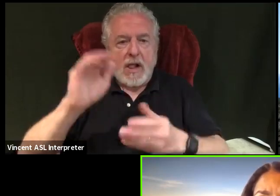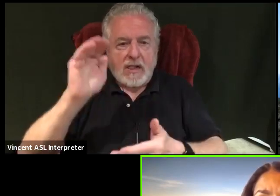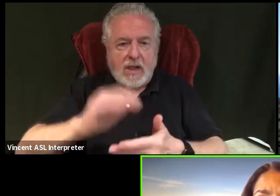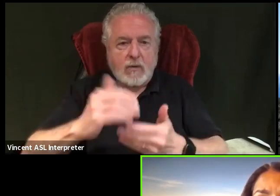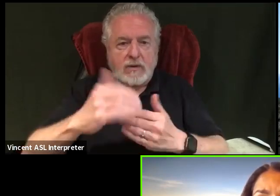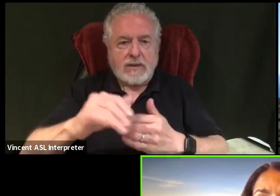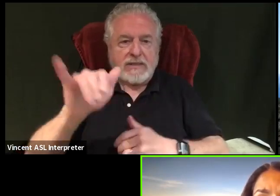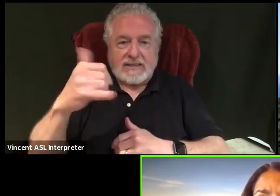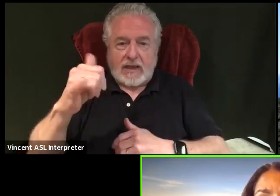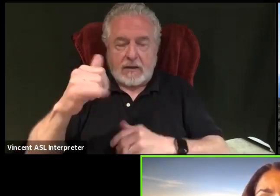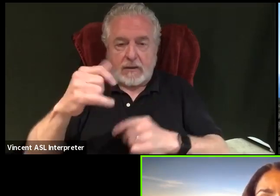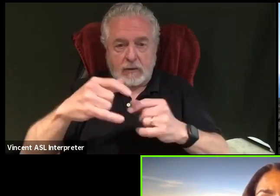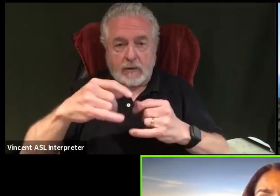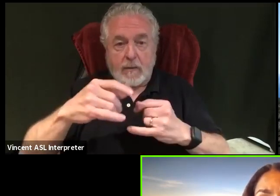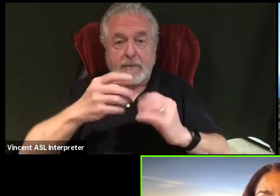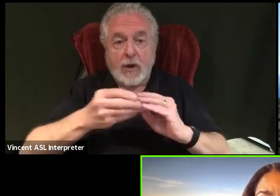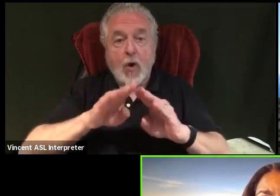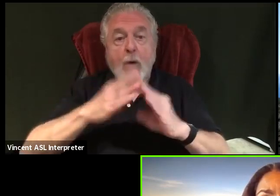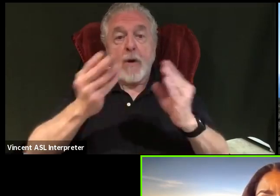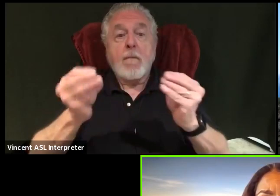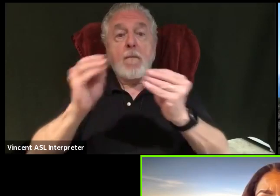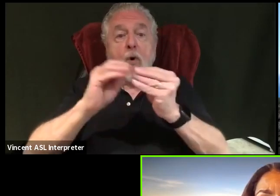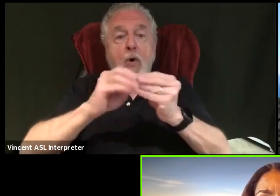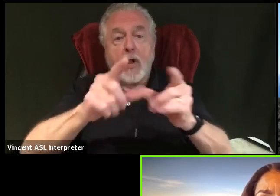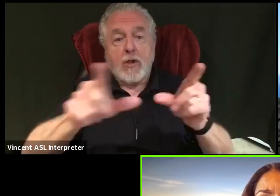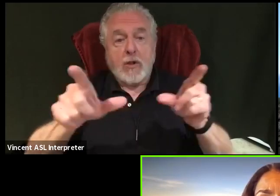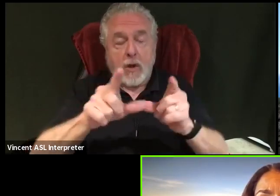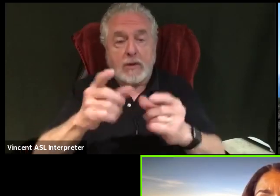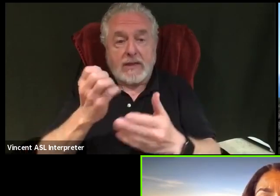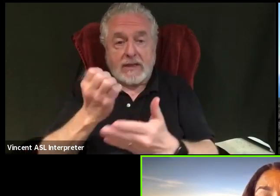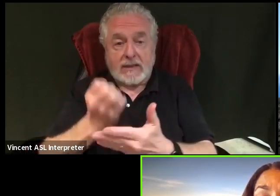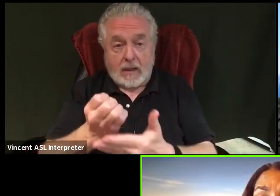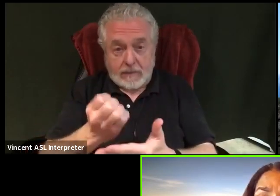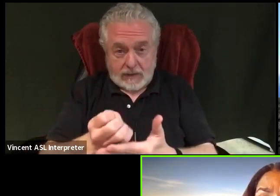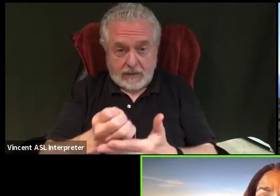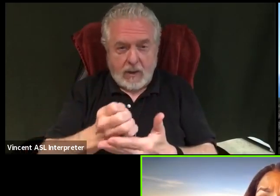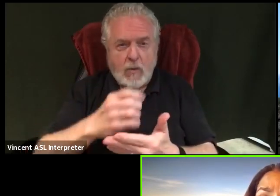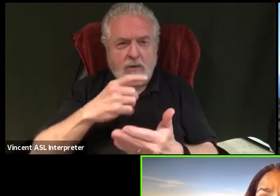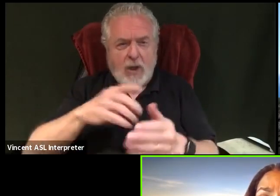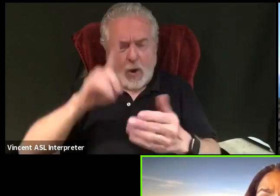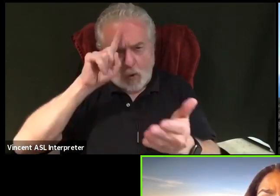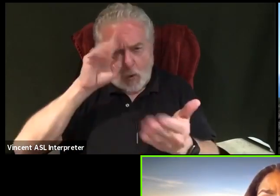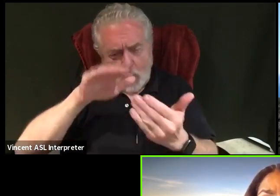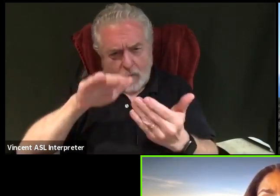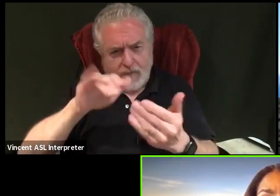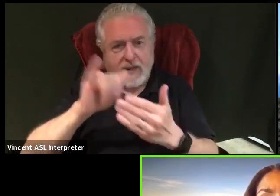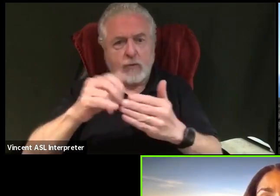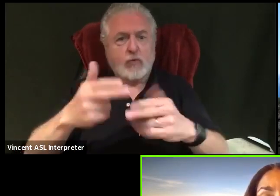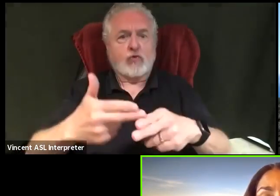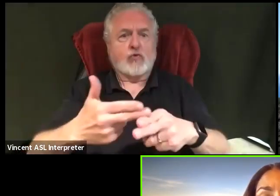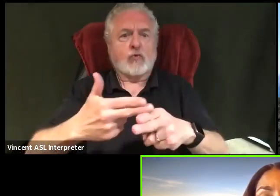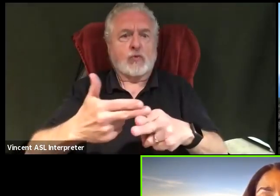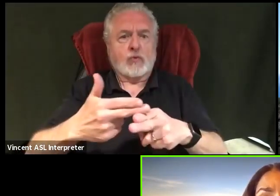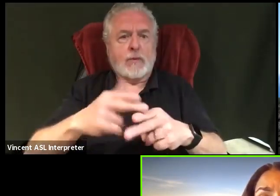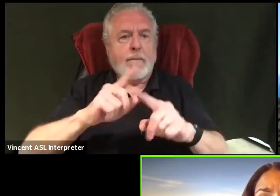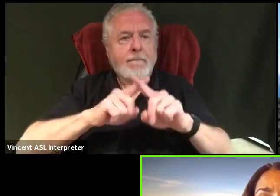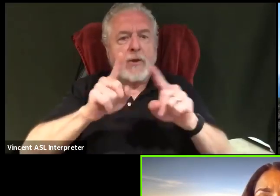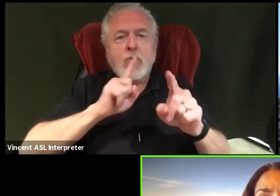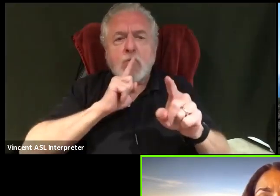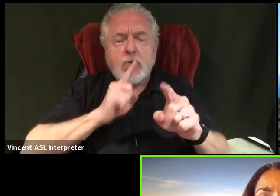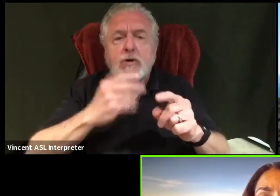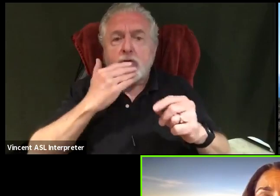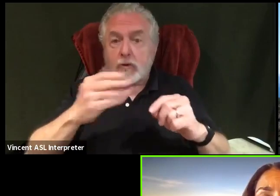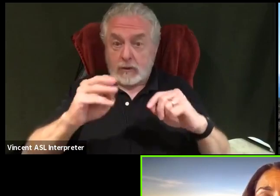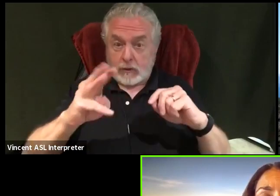yellow tier, which would mean opening up more of our local economy. And we're so hopeful that will happen soon. But the really